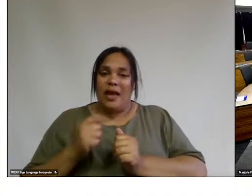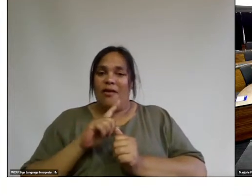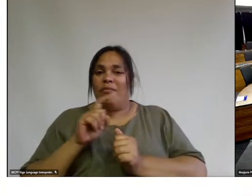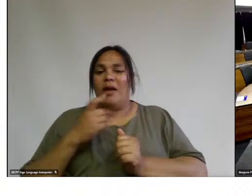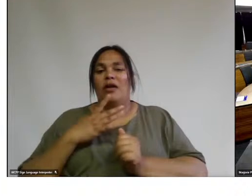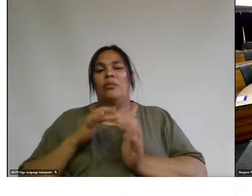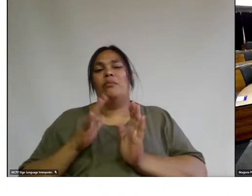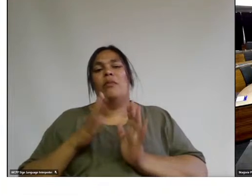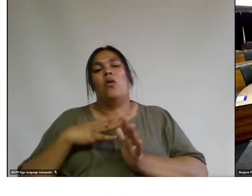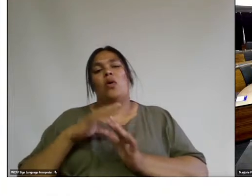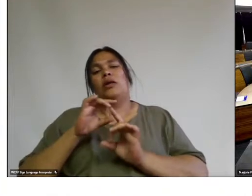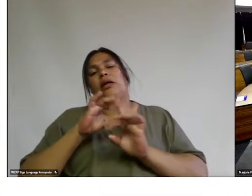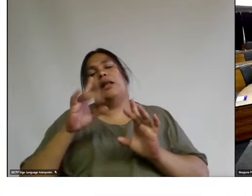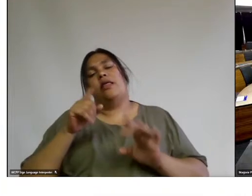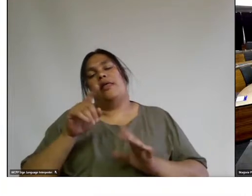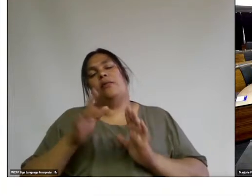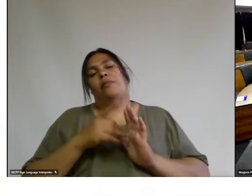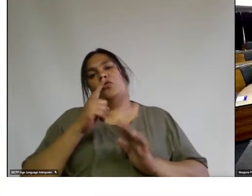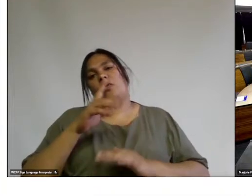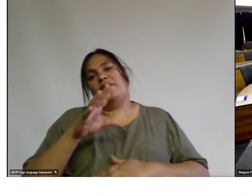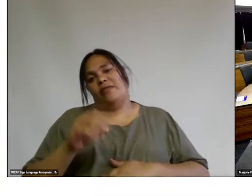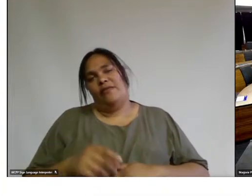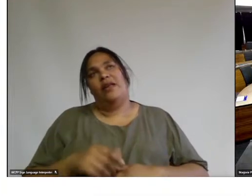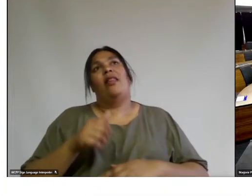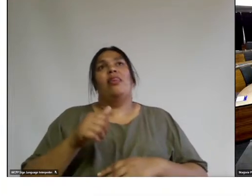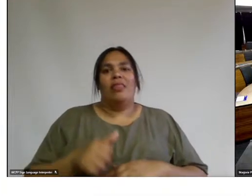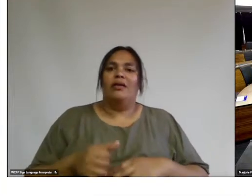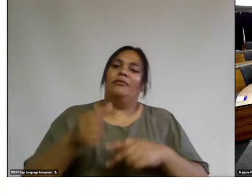a sense. That's on 150. Then